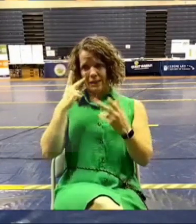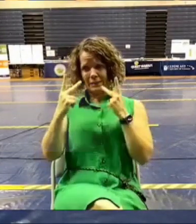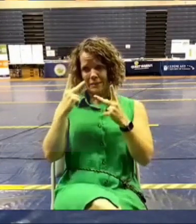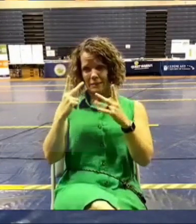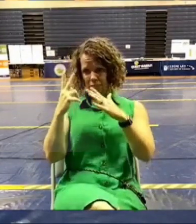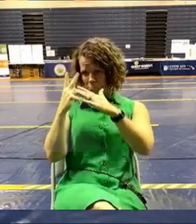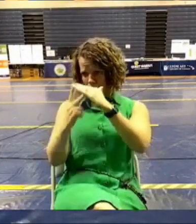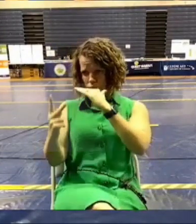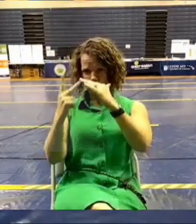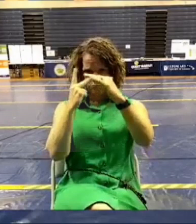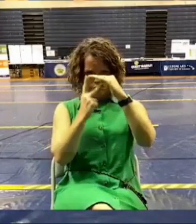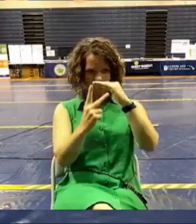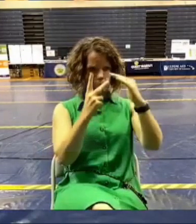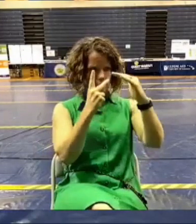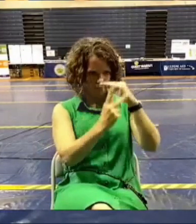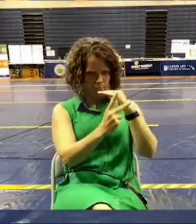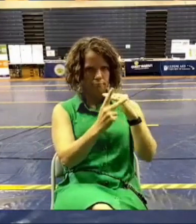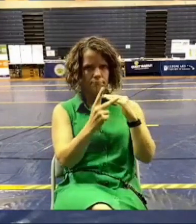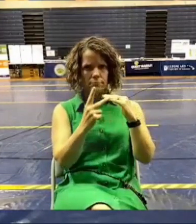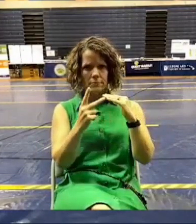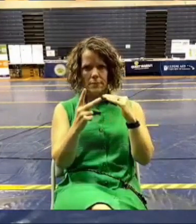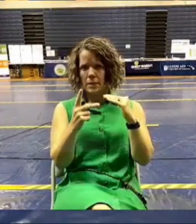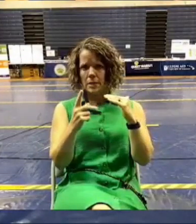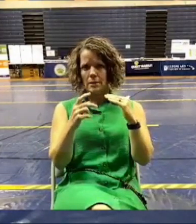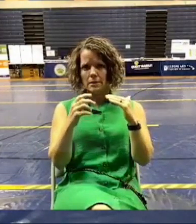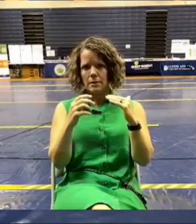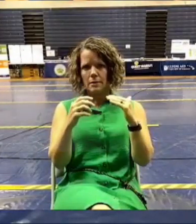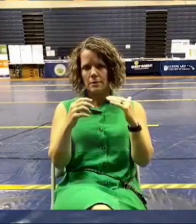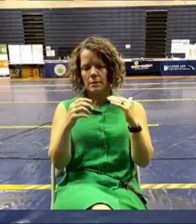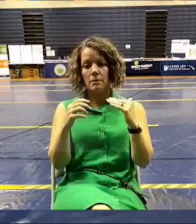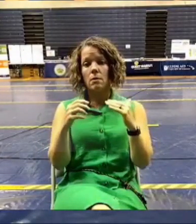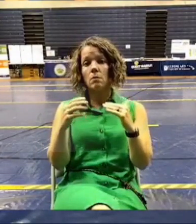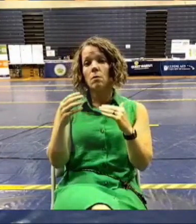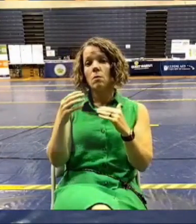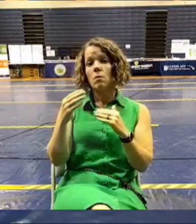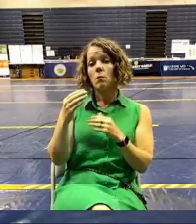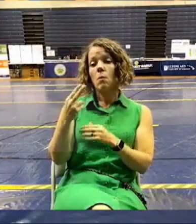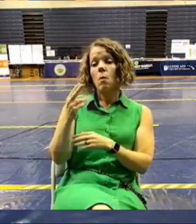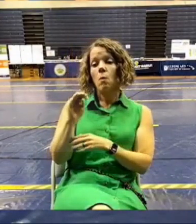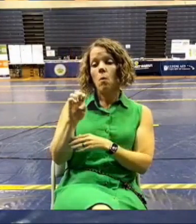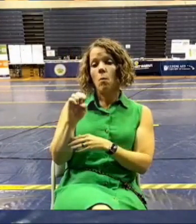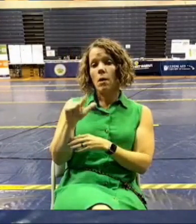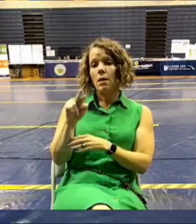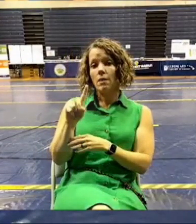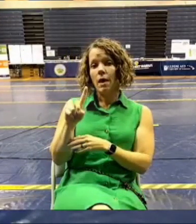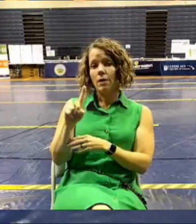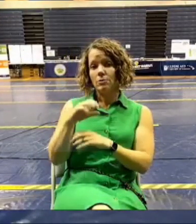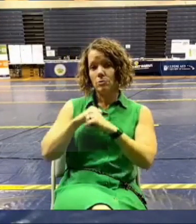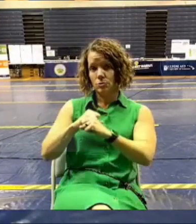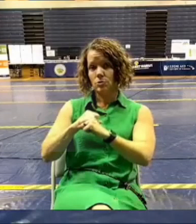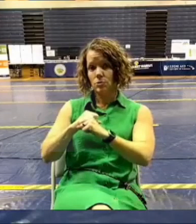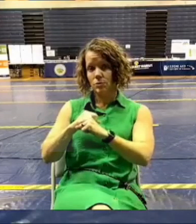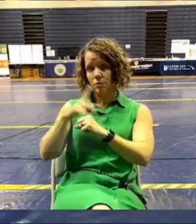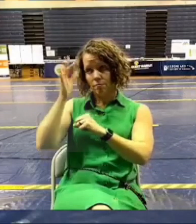I'm actually predicting these things. So Homeland Security gave me clearance to stay in the United